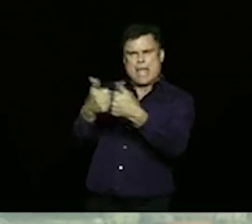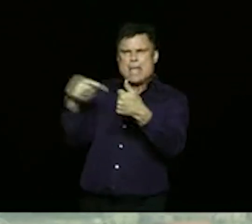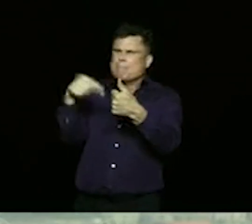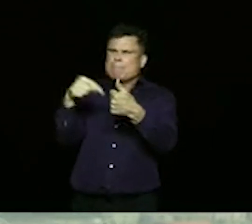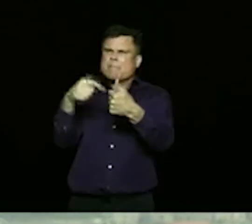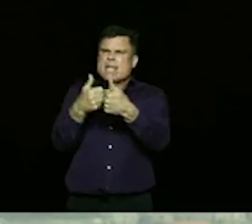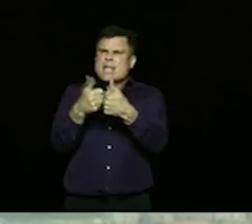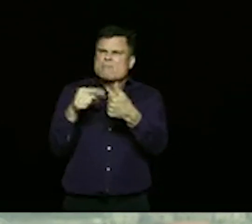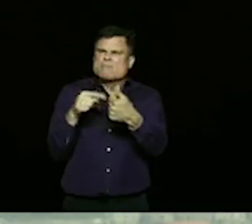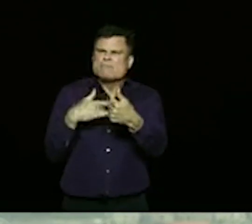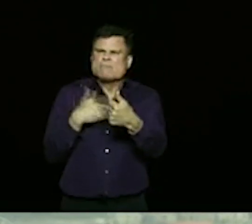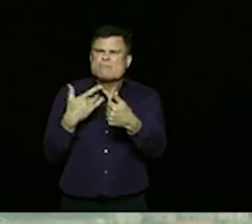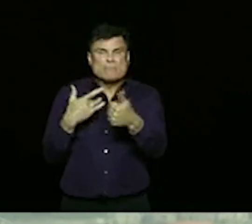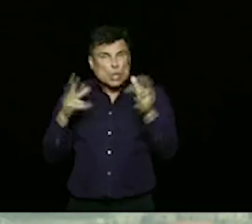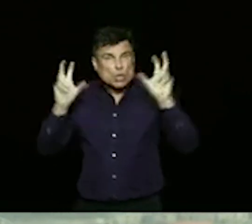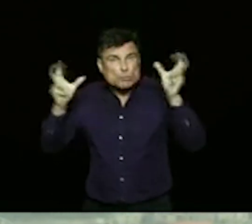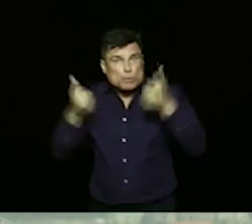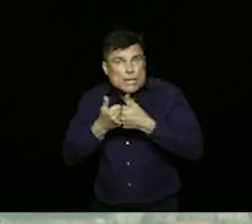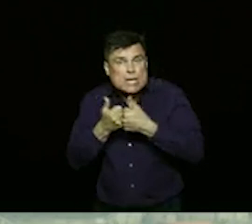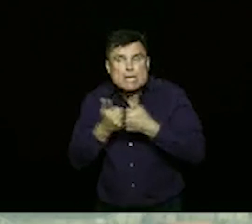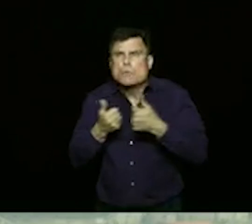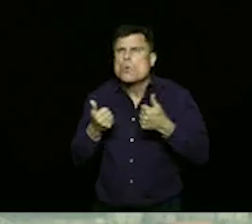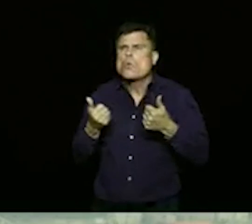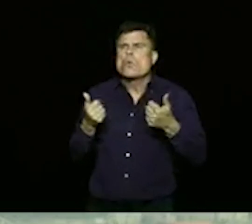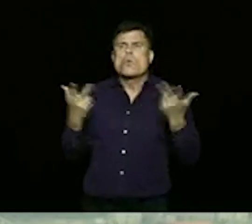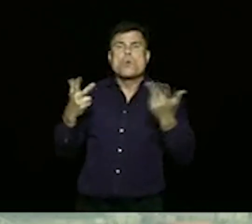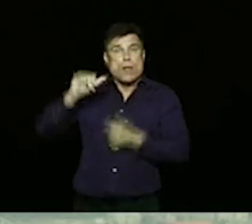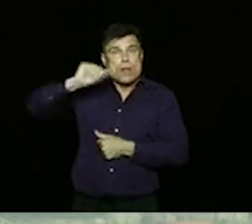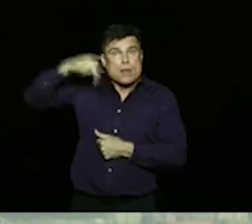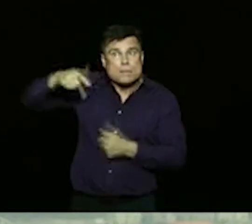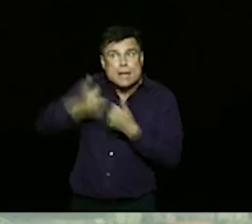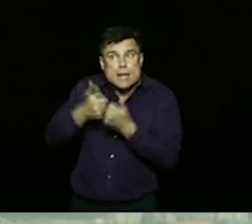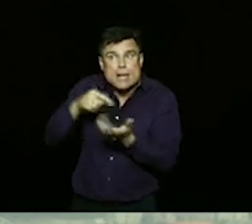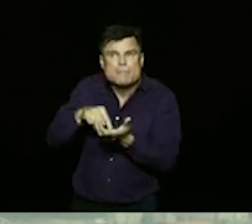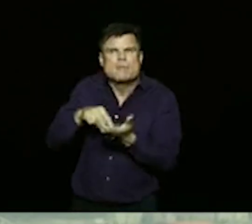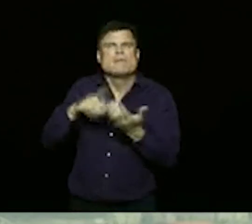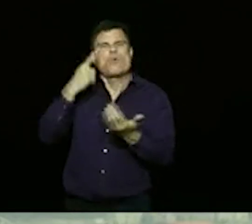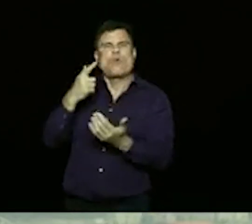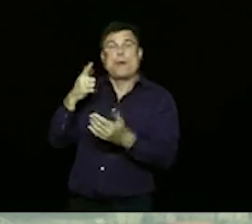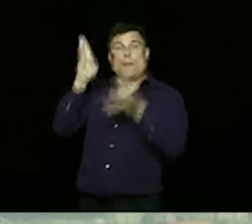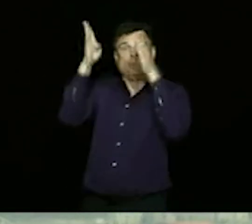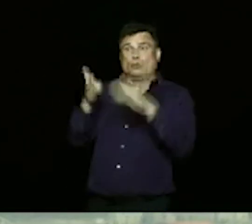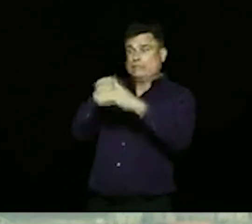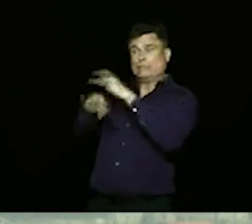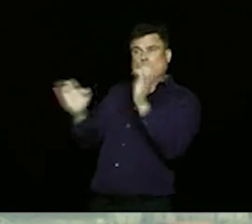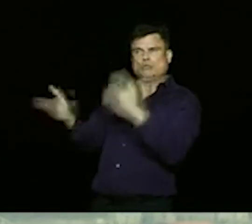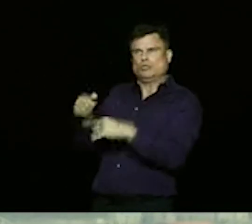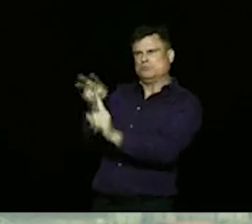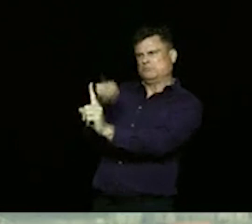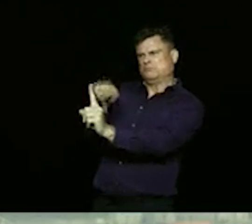effectively scoring how drunk somebody was. Is that your understanding from this? I don't have that detail,